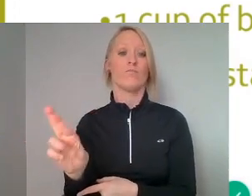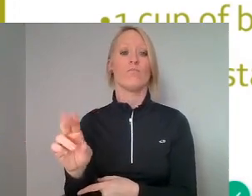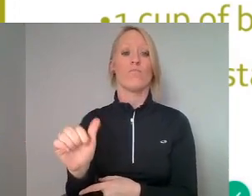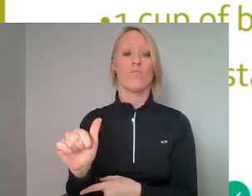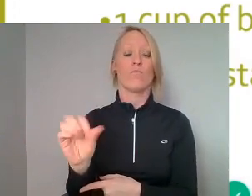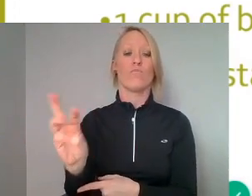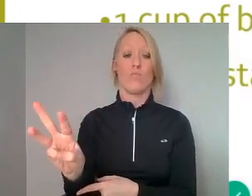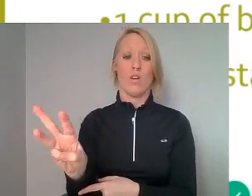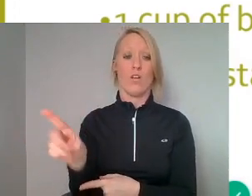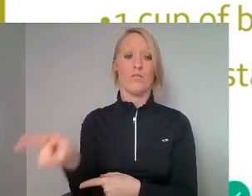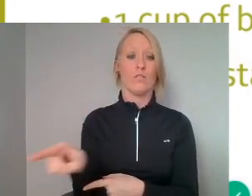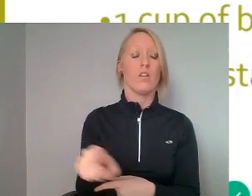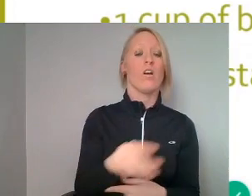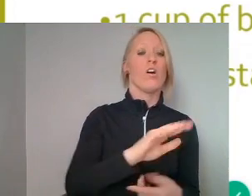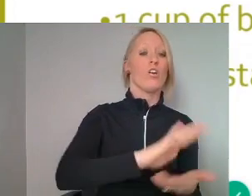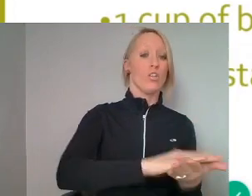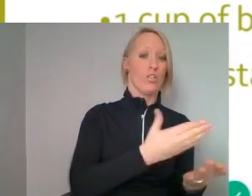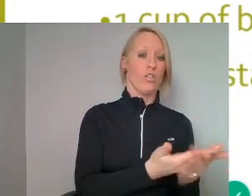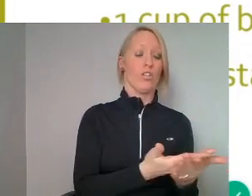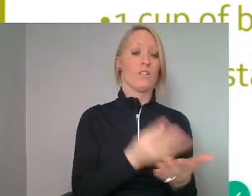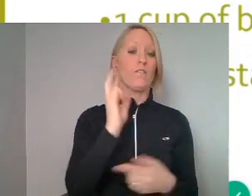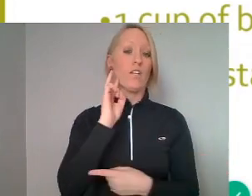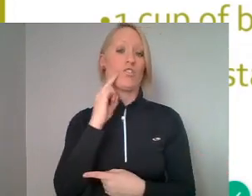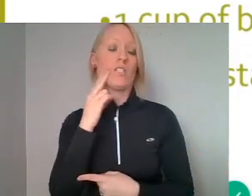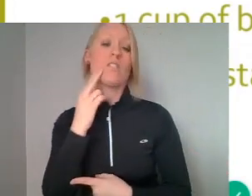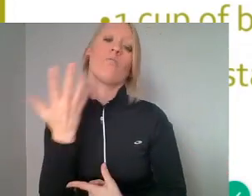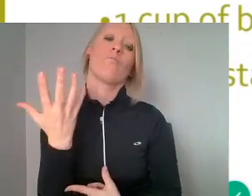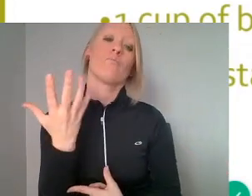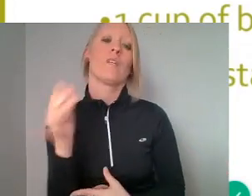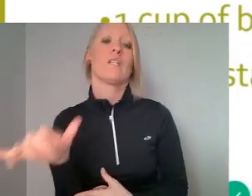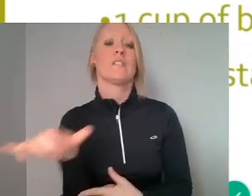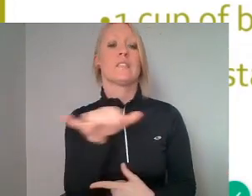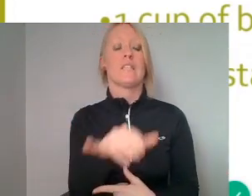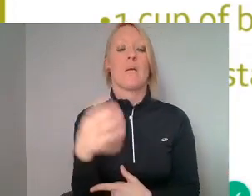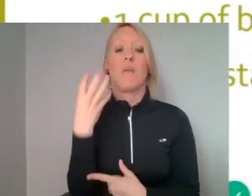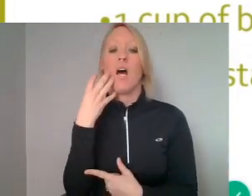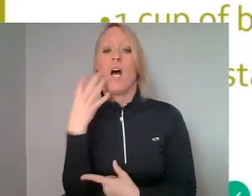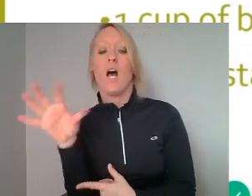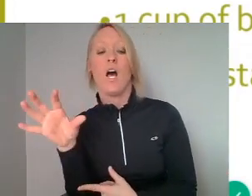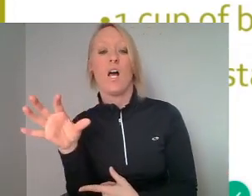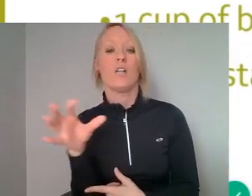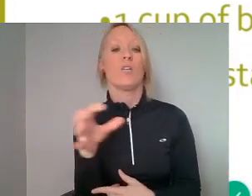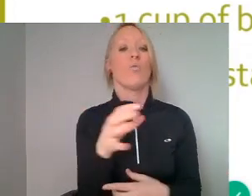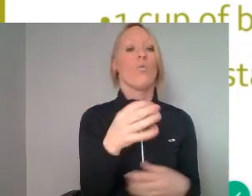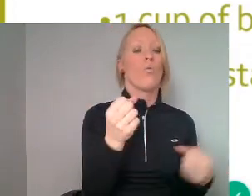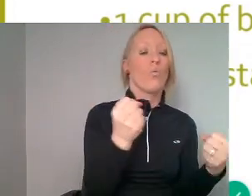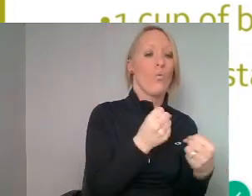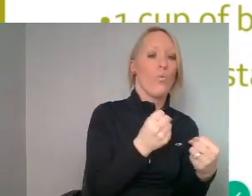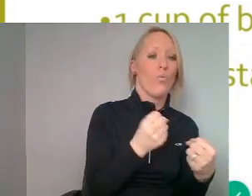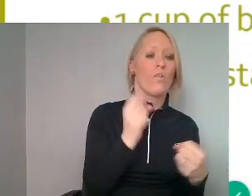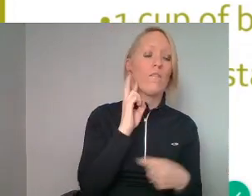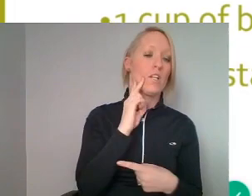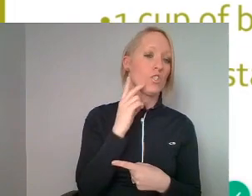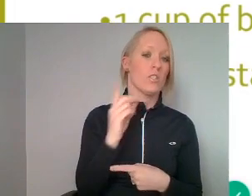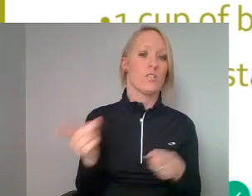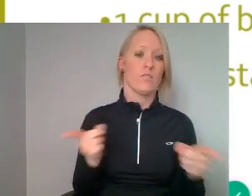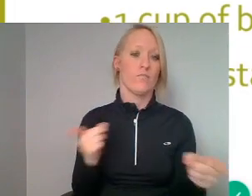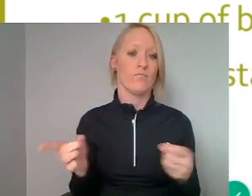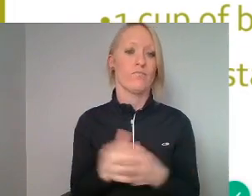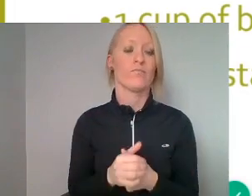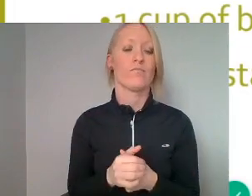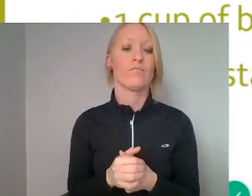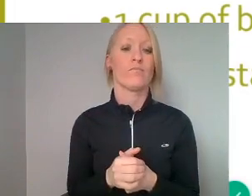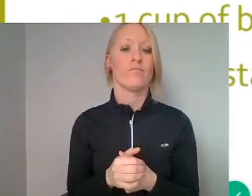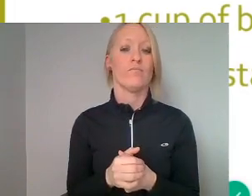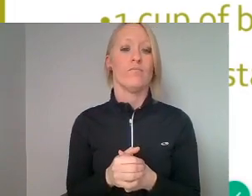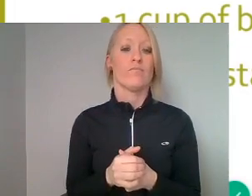you imagine taking one of like our measuring cups, like we used like when we measure out flour, and you filled it with like a cup of